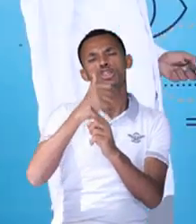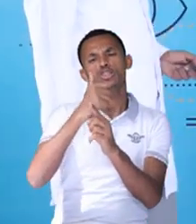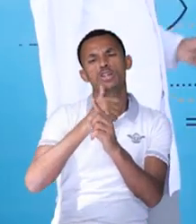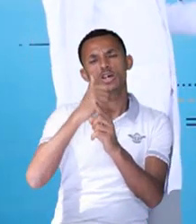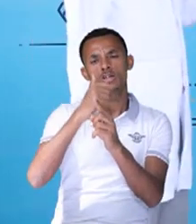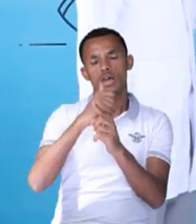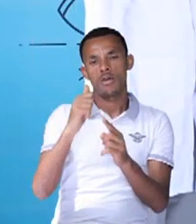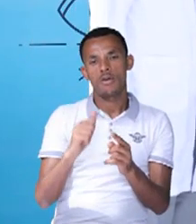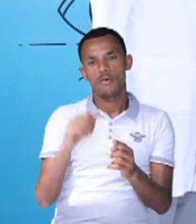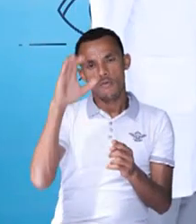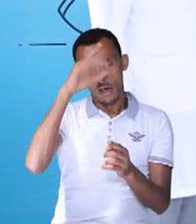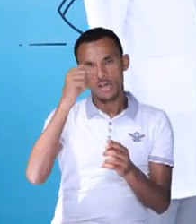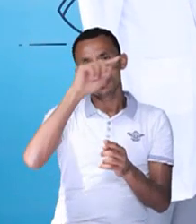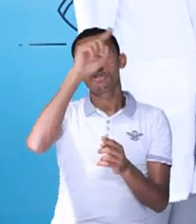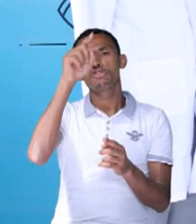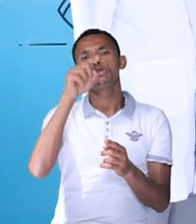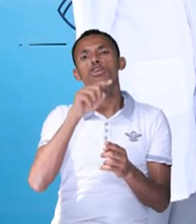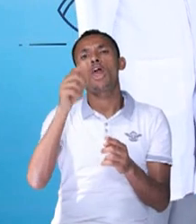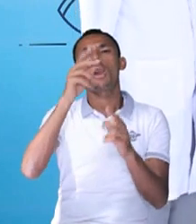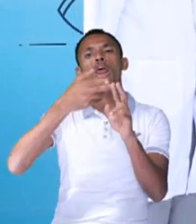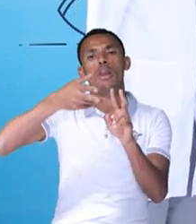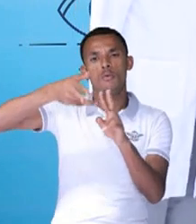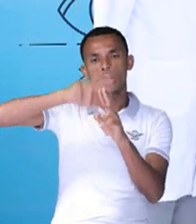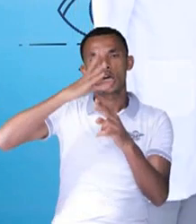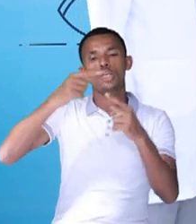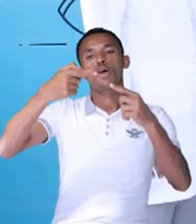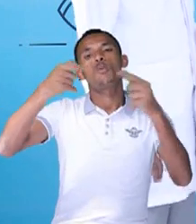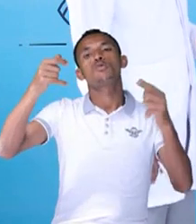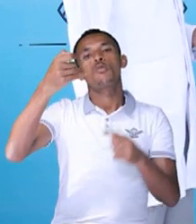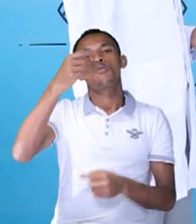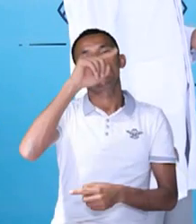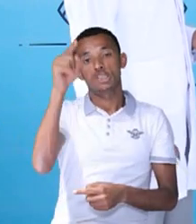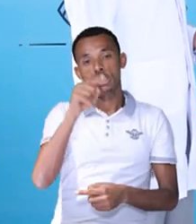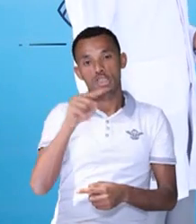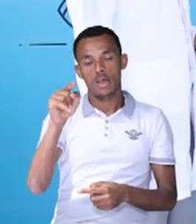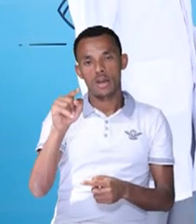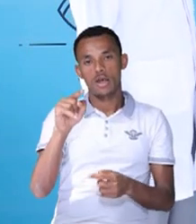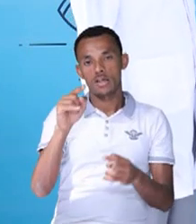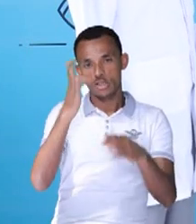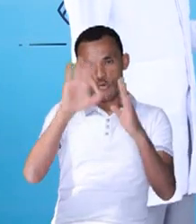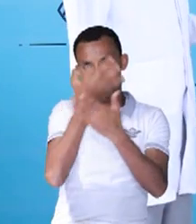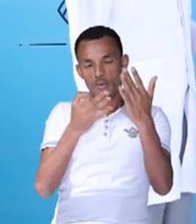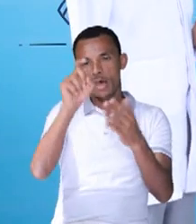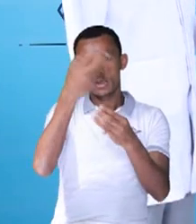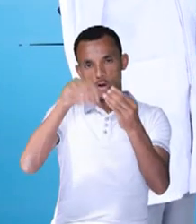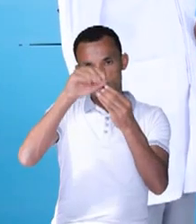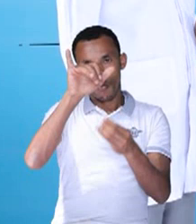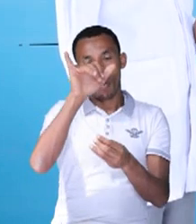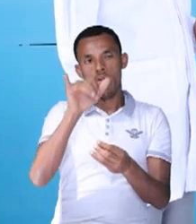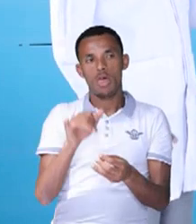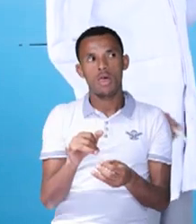one. Find Z inverse and the opposite of Z in the form of x plus y if it